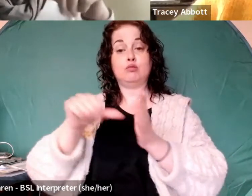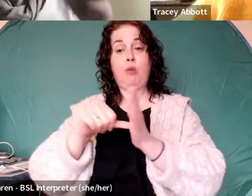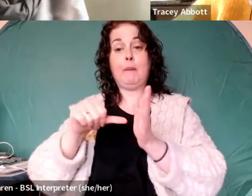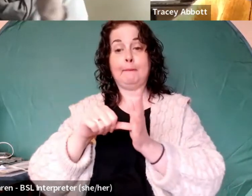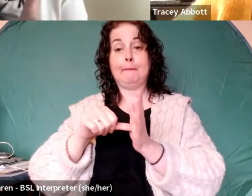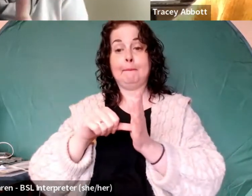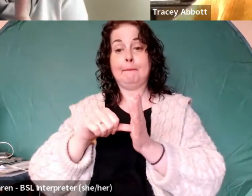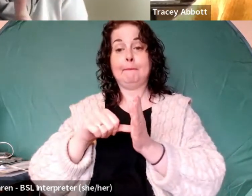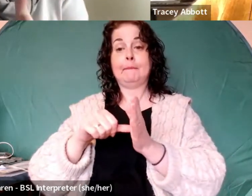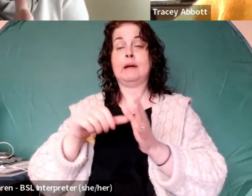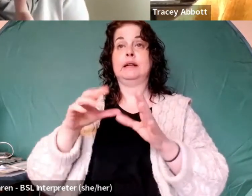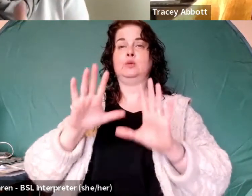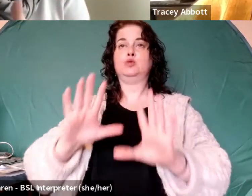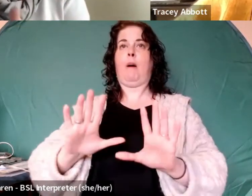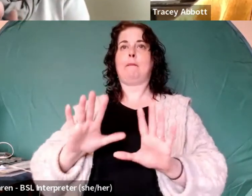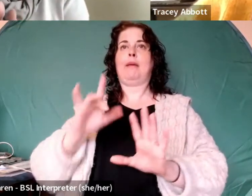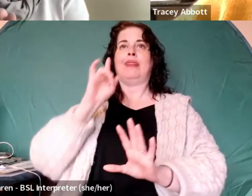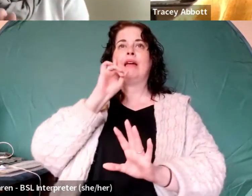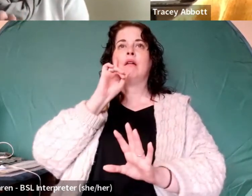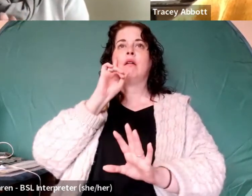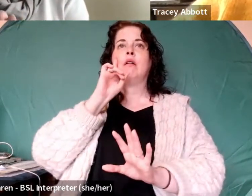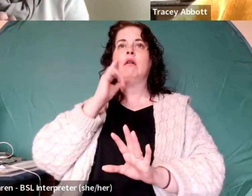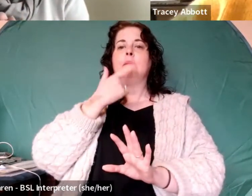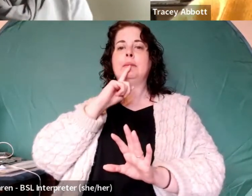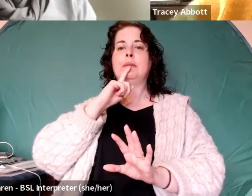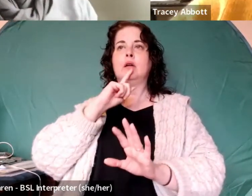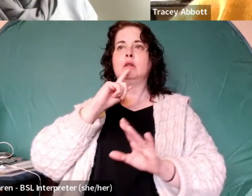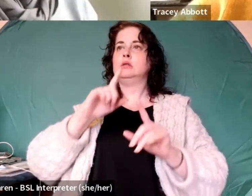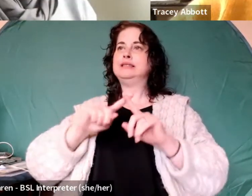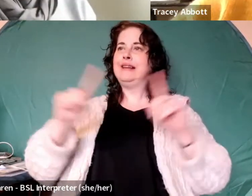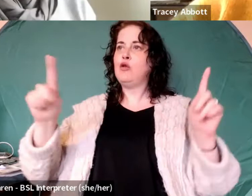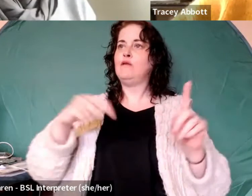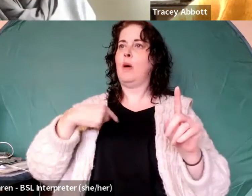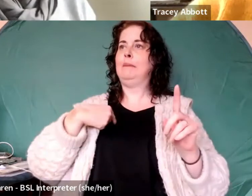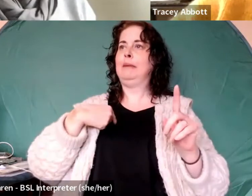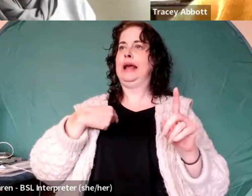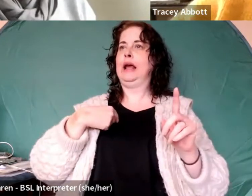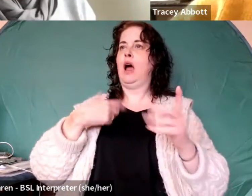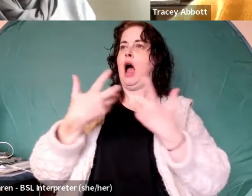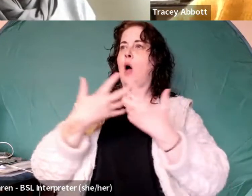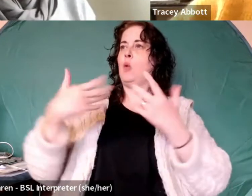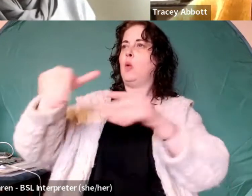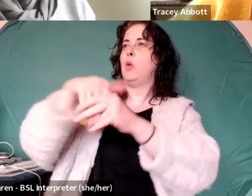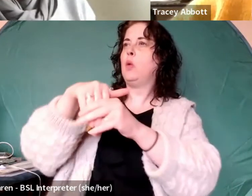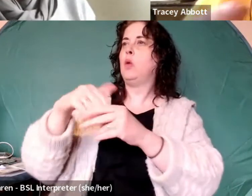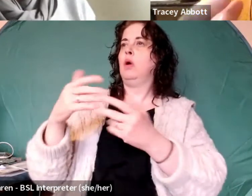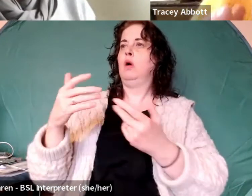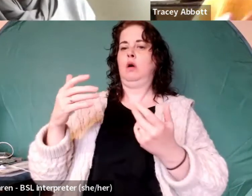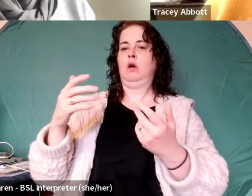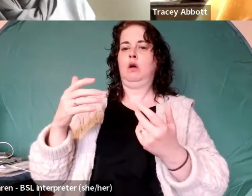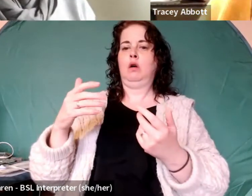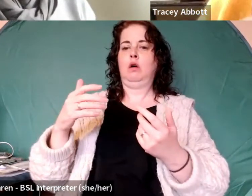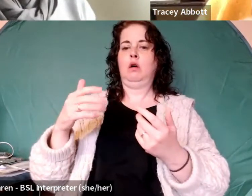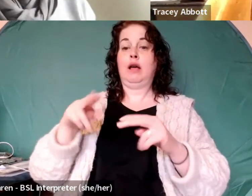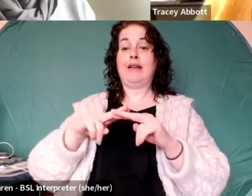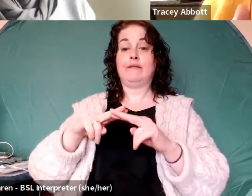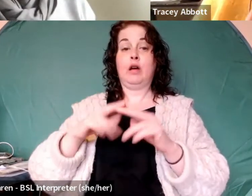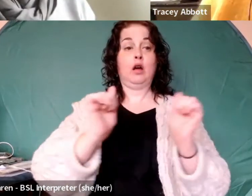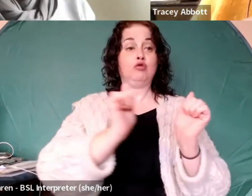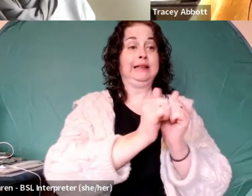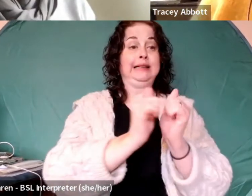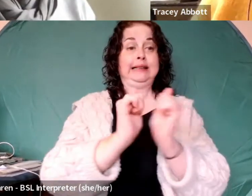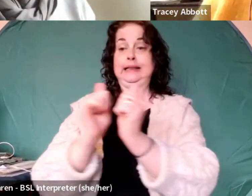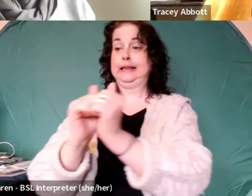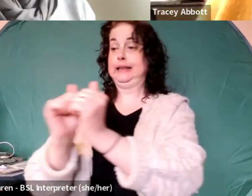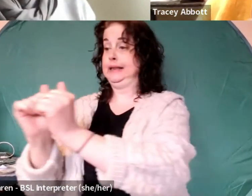It's about stopping and thinking, what about people not like me? Yeah. And that's not always easy to do. Well, if you're all in agreement, if you're all singing